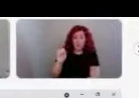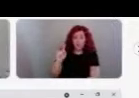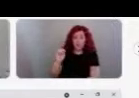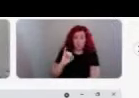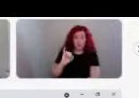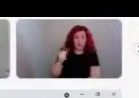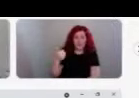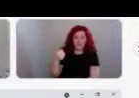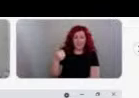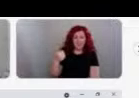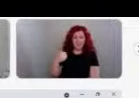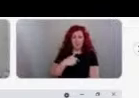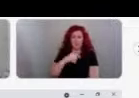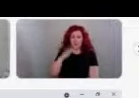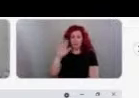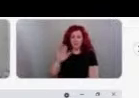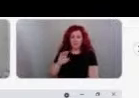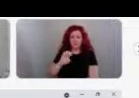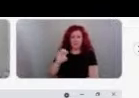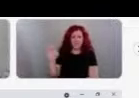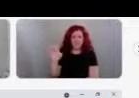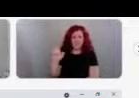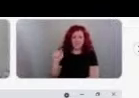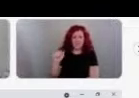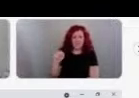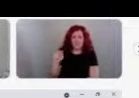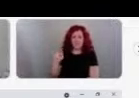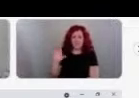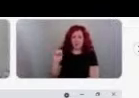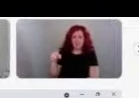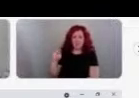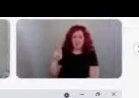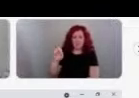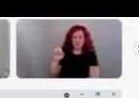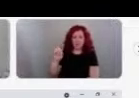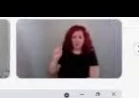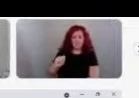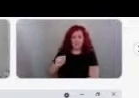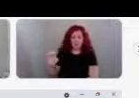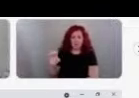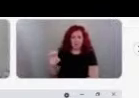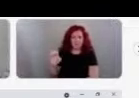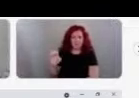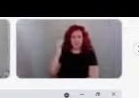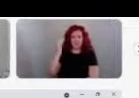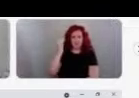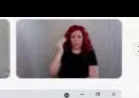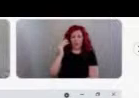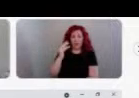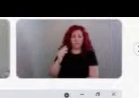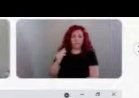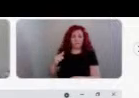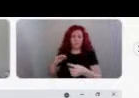never go east to taco verde or southeast into the area which to me is uniquely beautiful horse